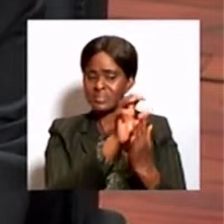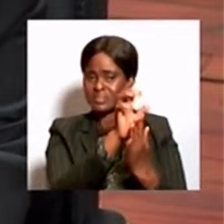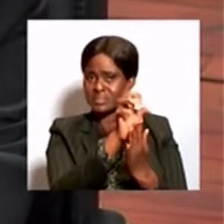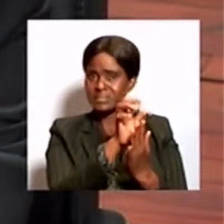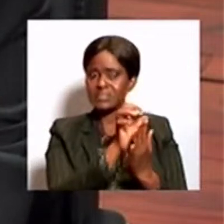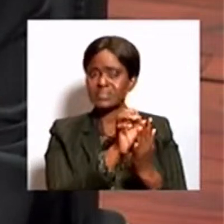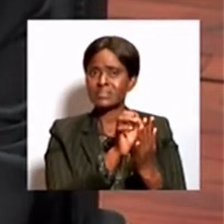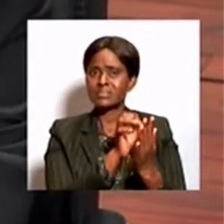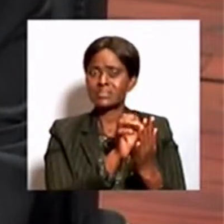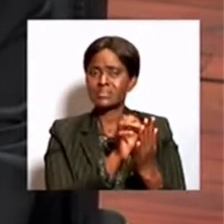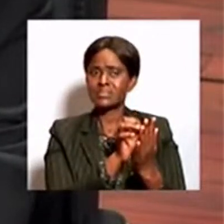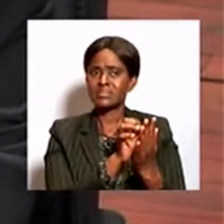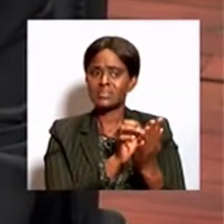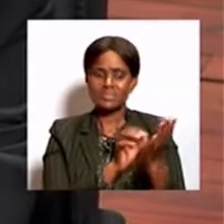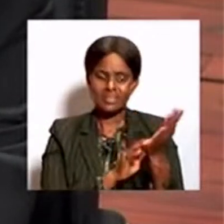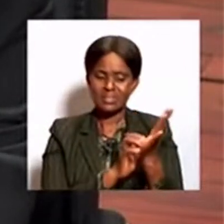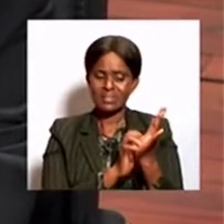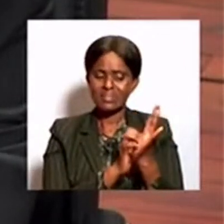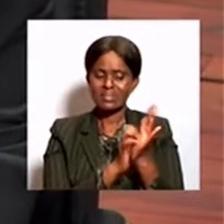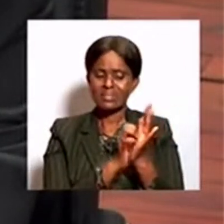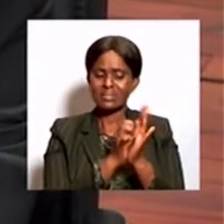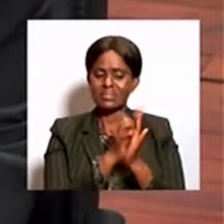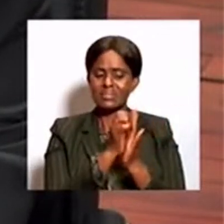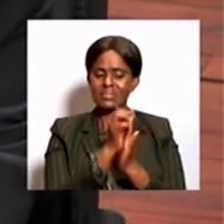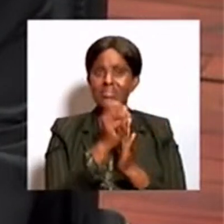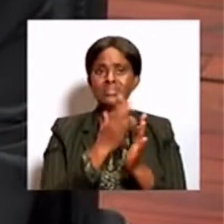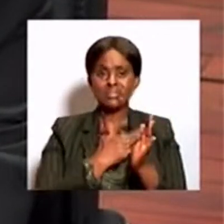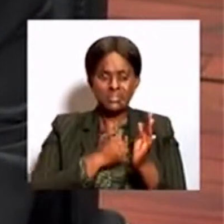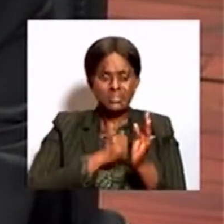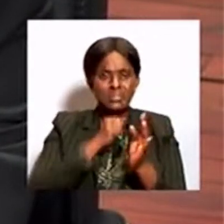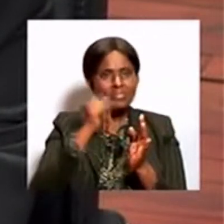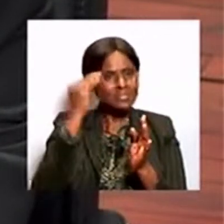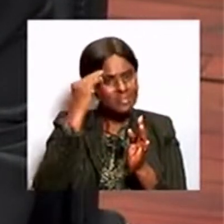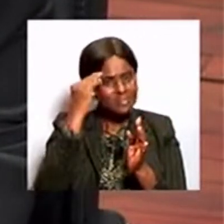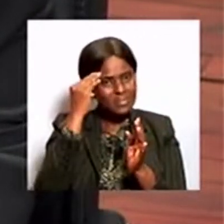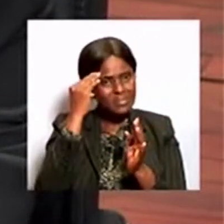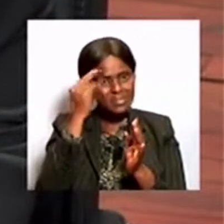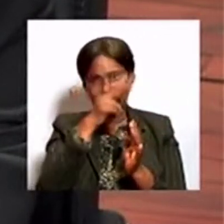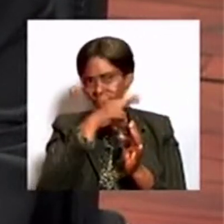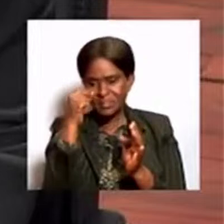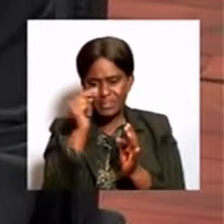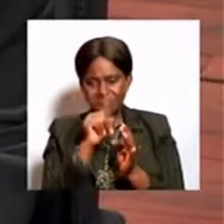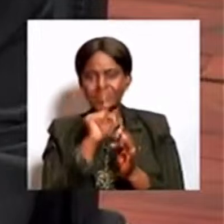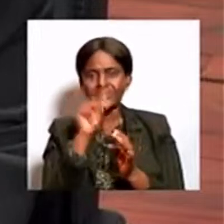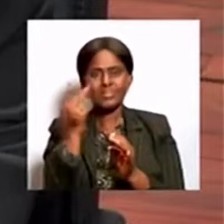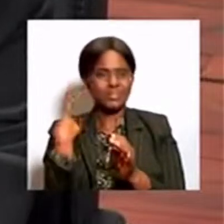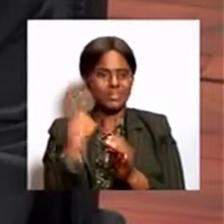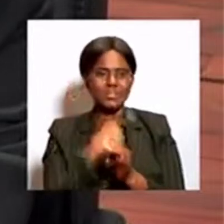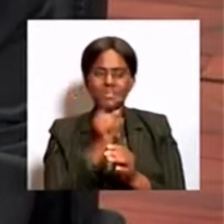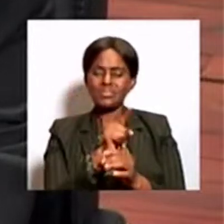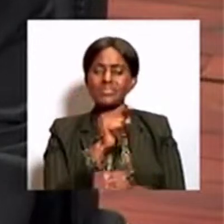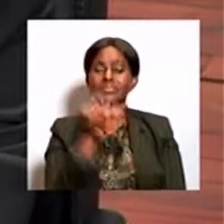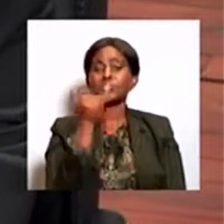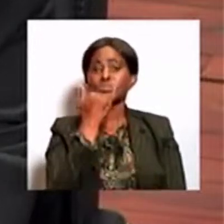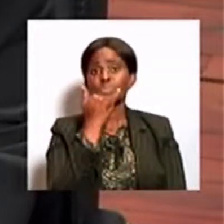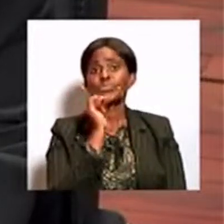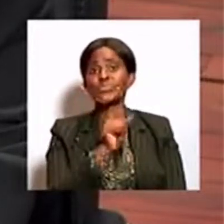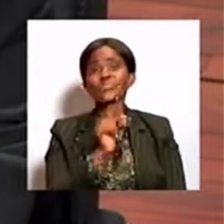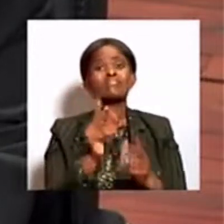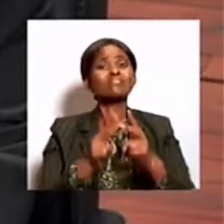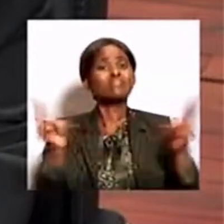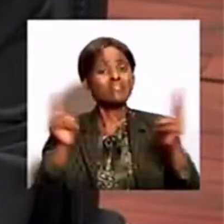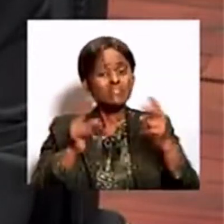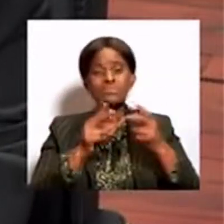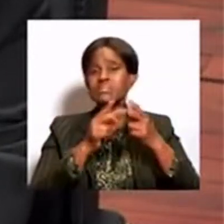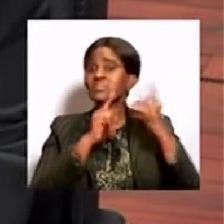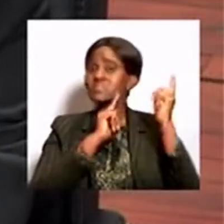because this is, I don't know, criminal is unparliamentary. This is a fraud at the highest